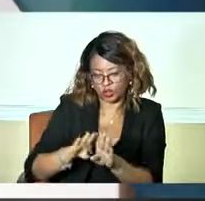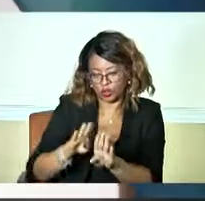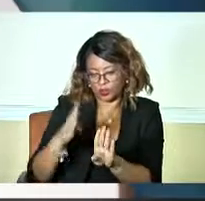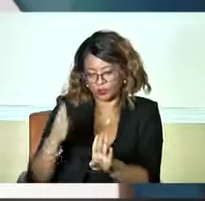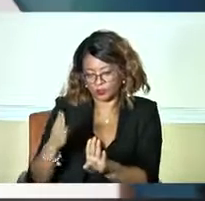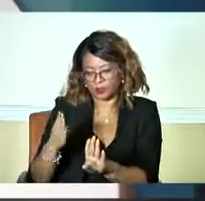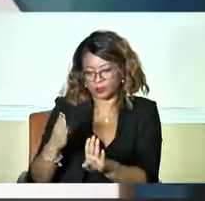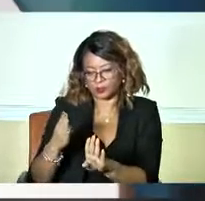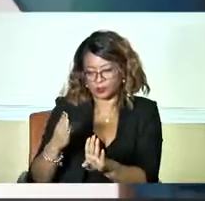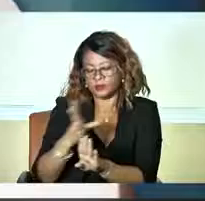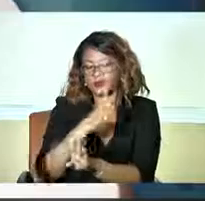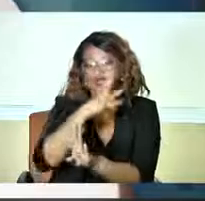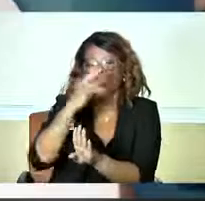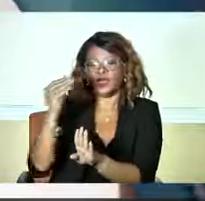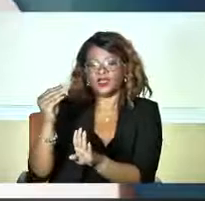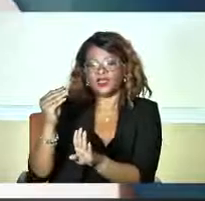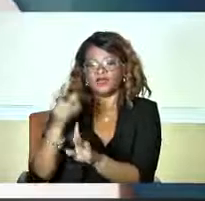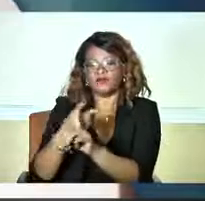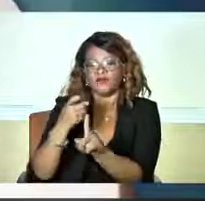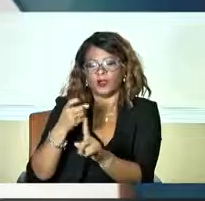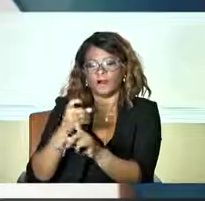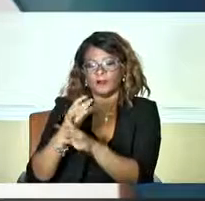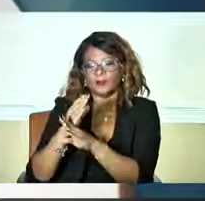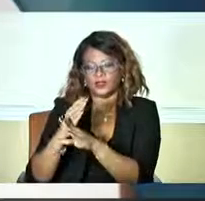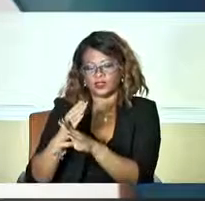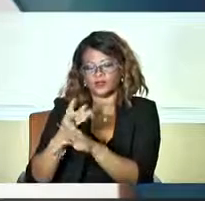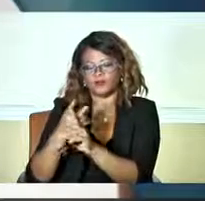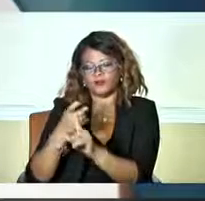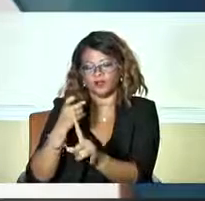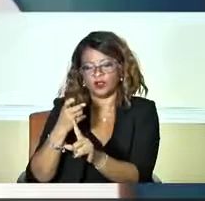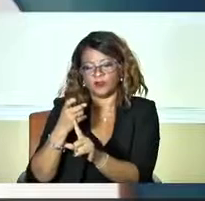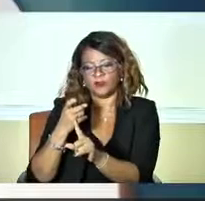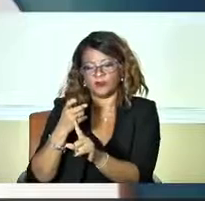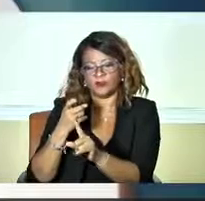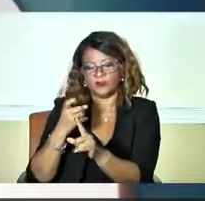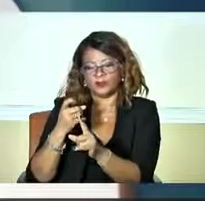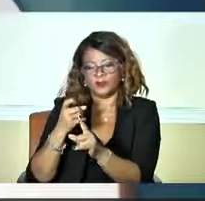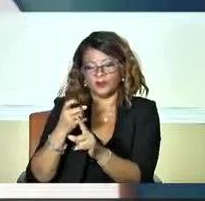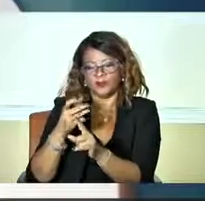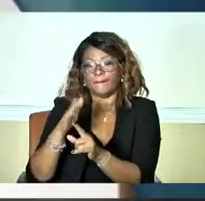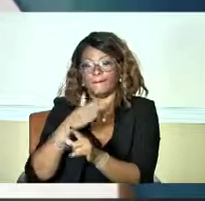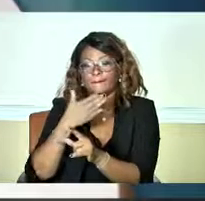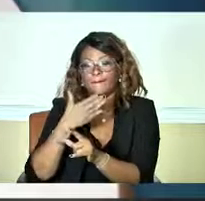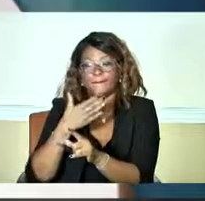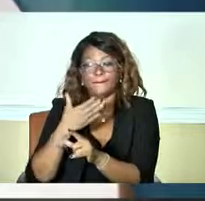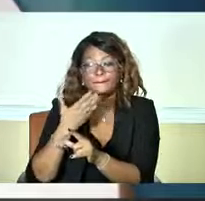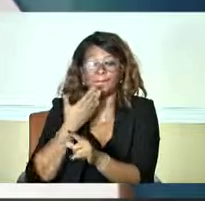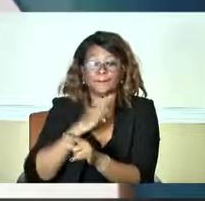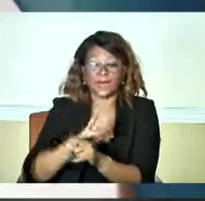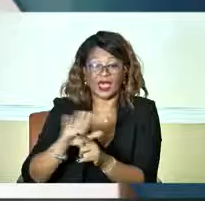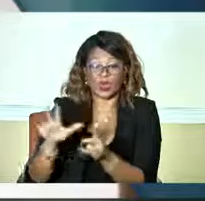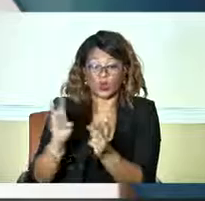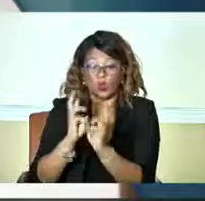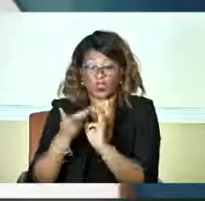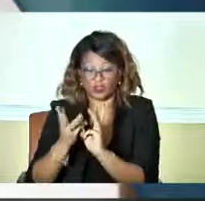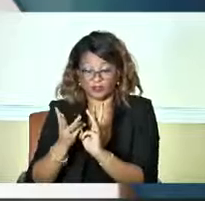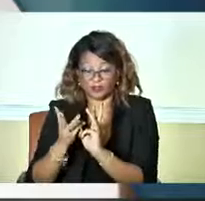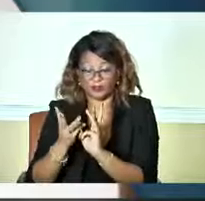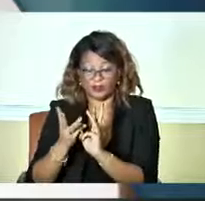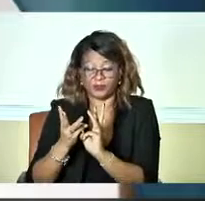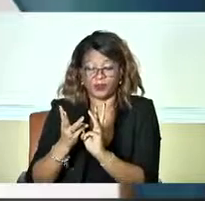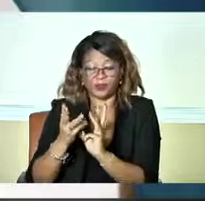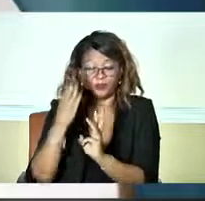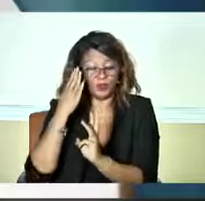and protected from inclement weather. And anyone who is in Grand Bahama would know